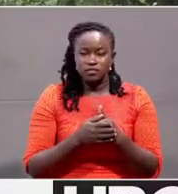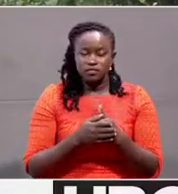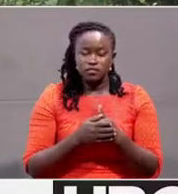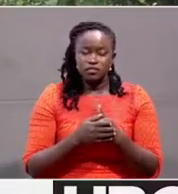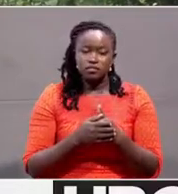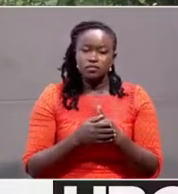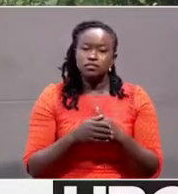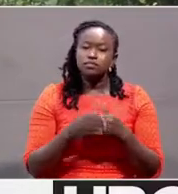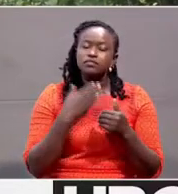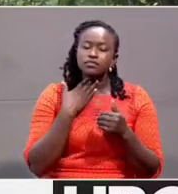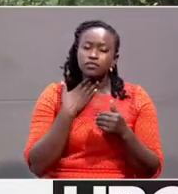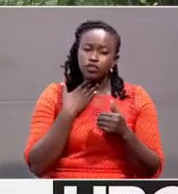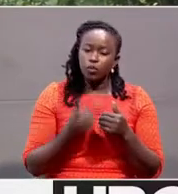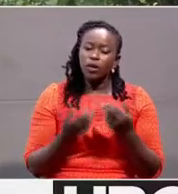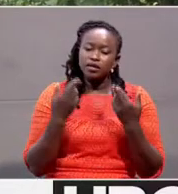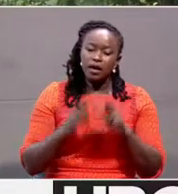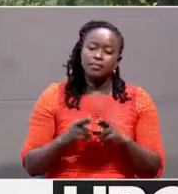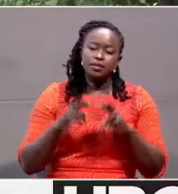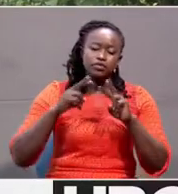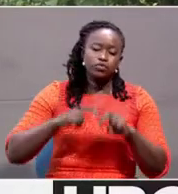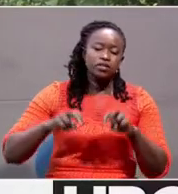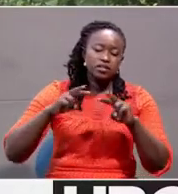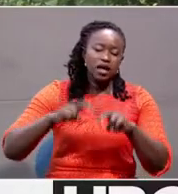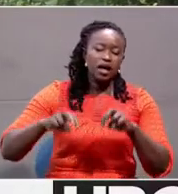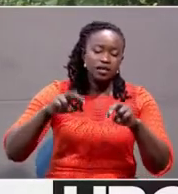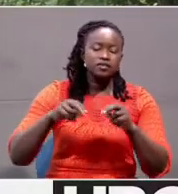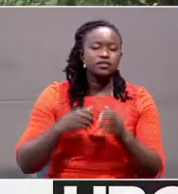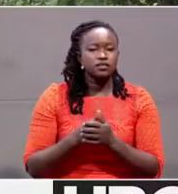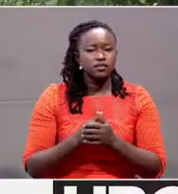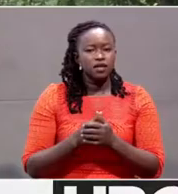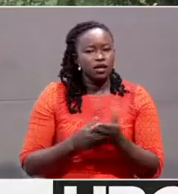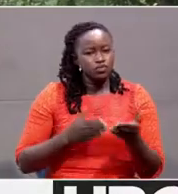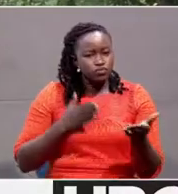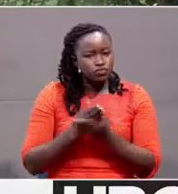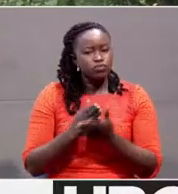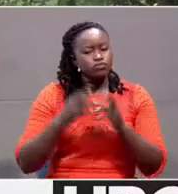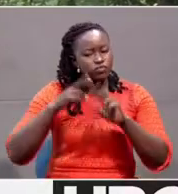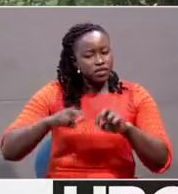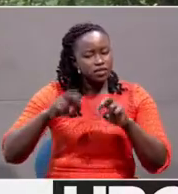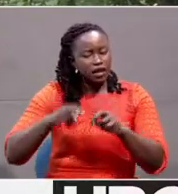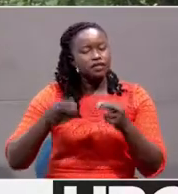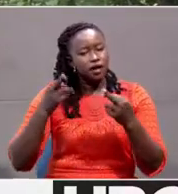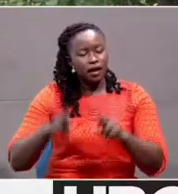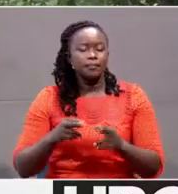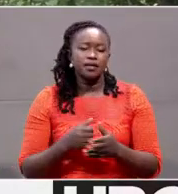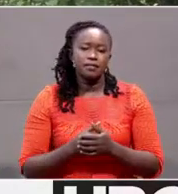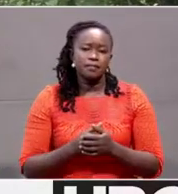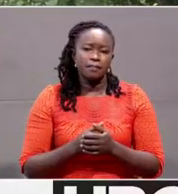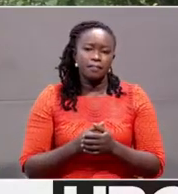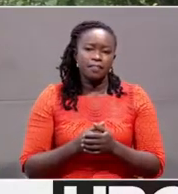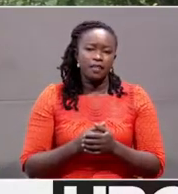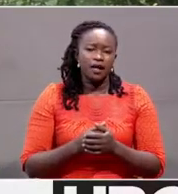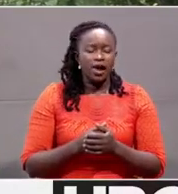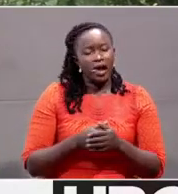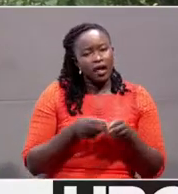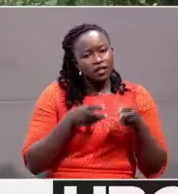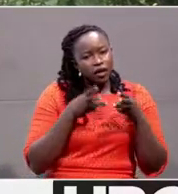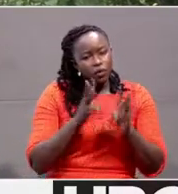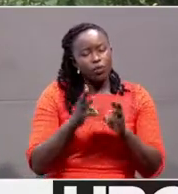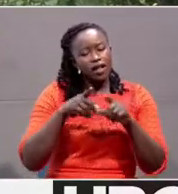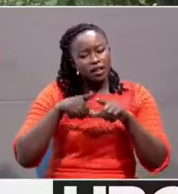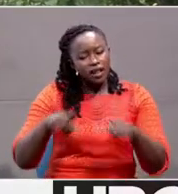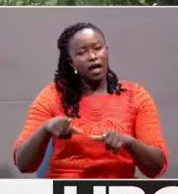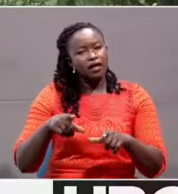Twa gala wabe woku no nyereza. Okuwa wenkanya. Mungeri etakalino.